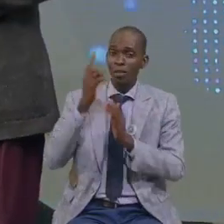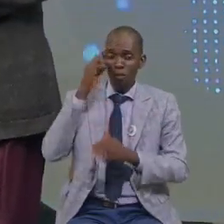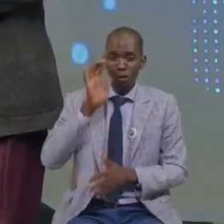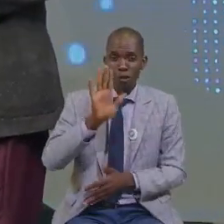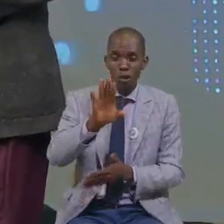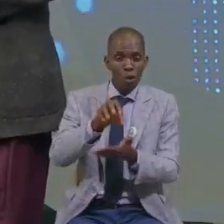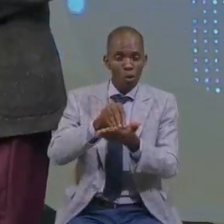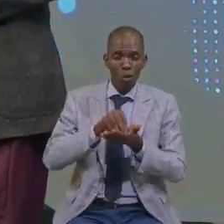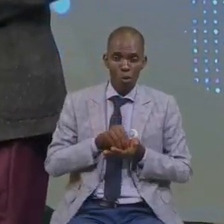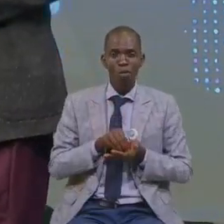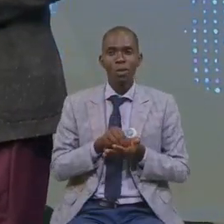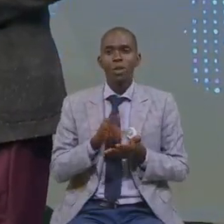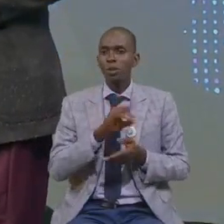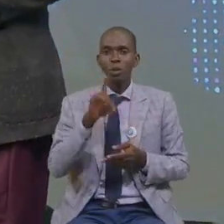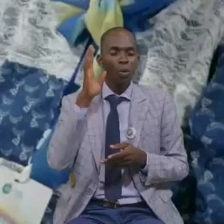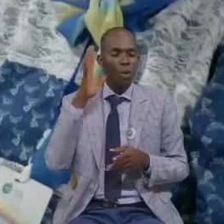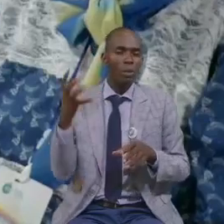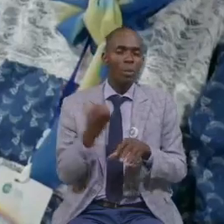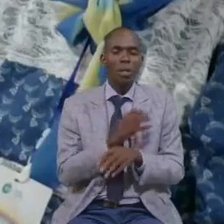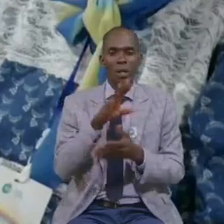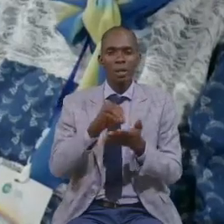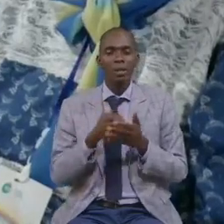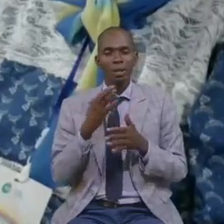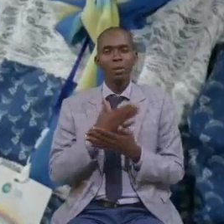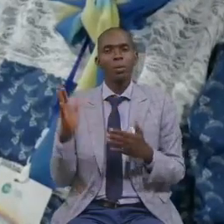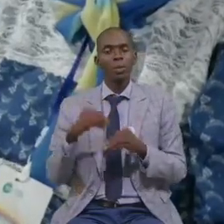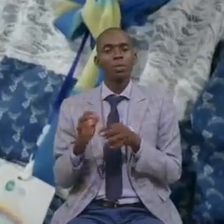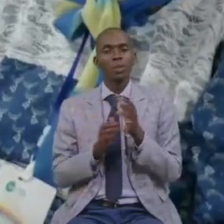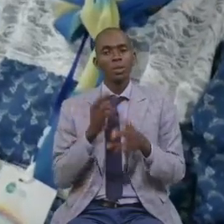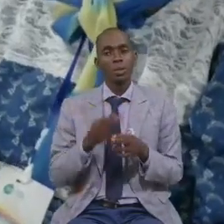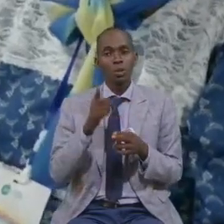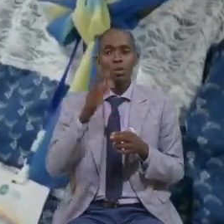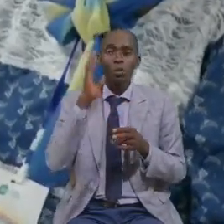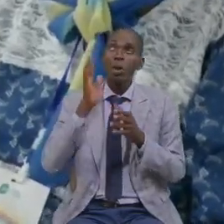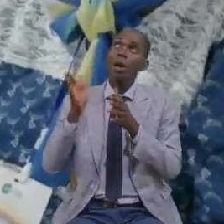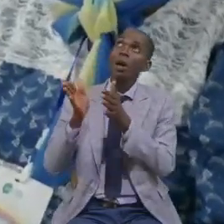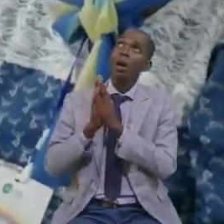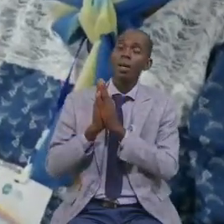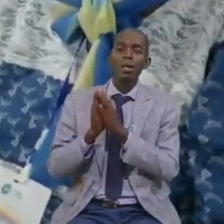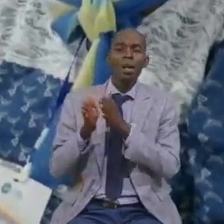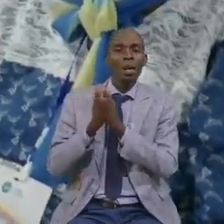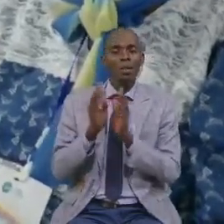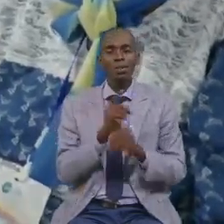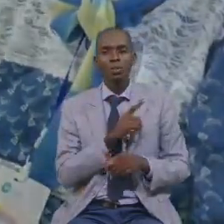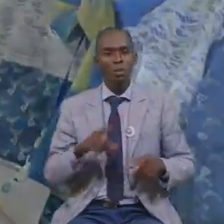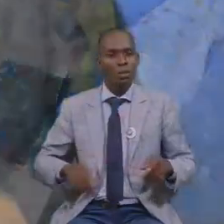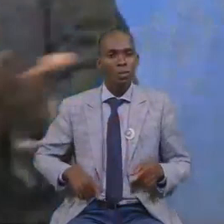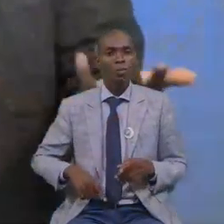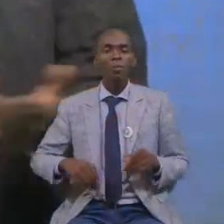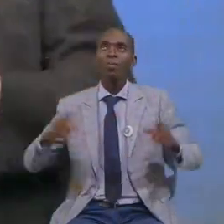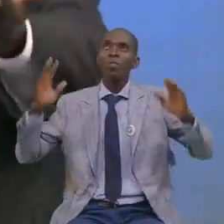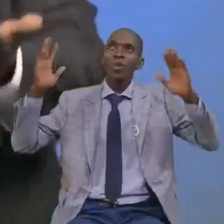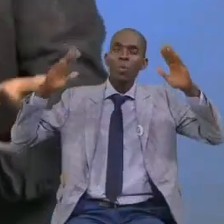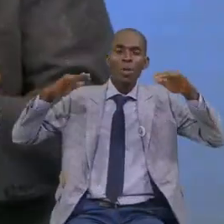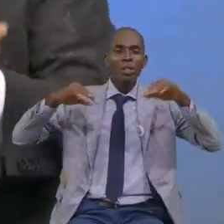portion. Nobody will take your portion from you. You will ask of the Lord rain in the time